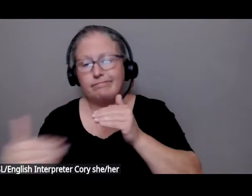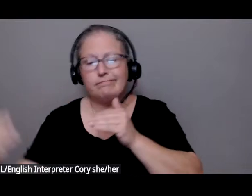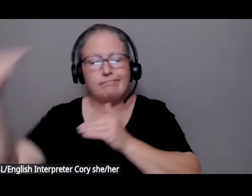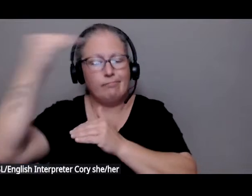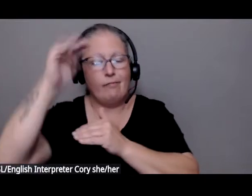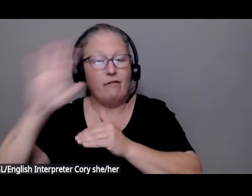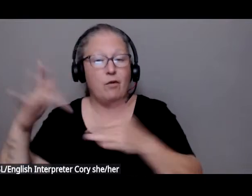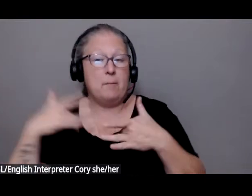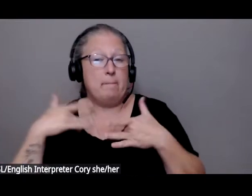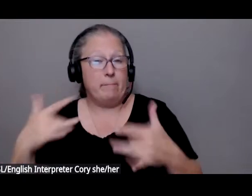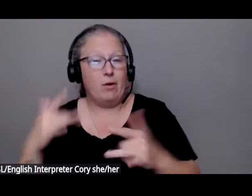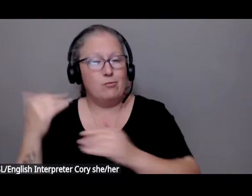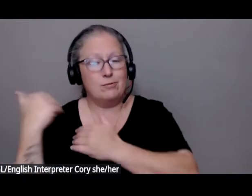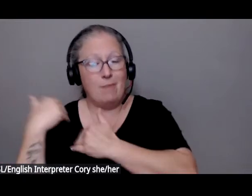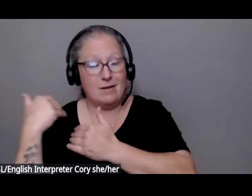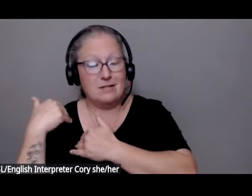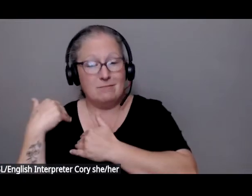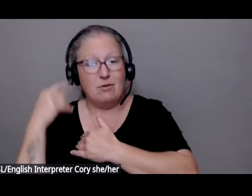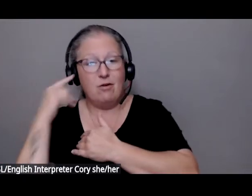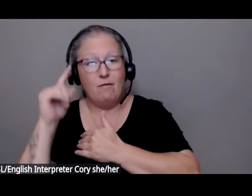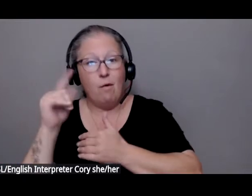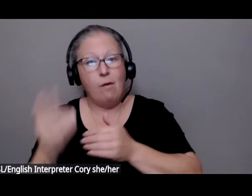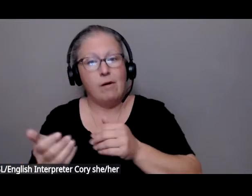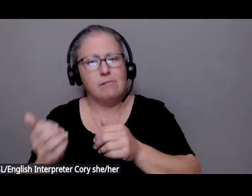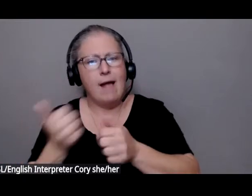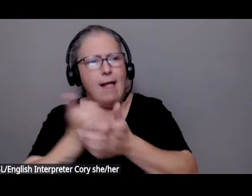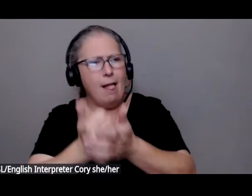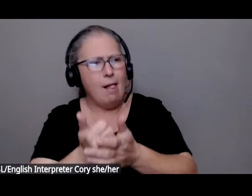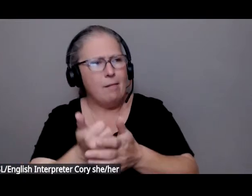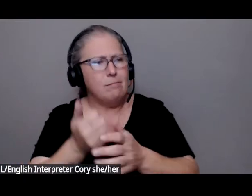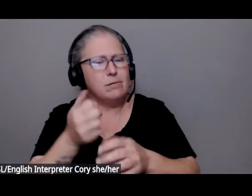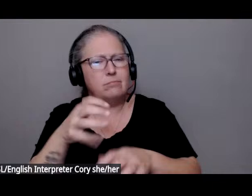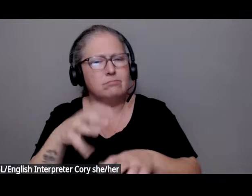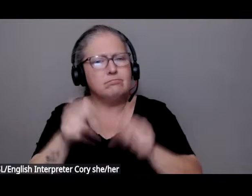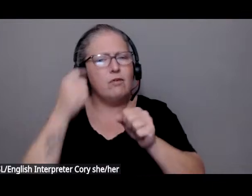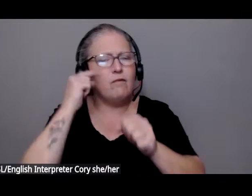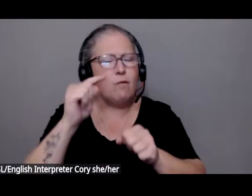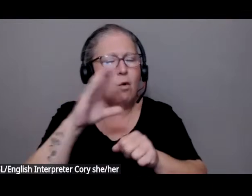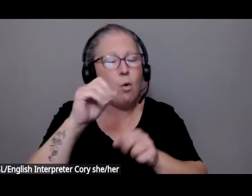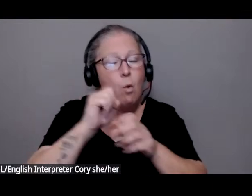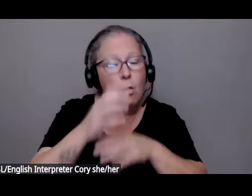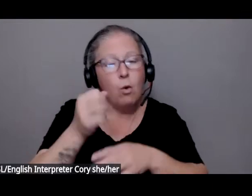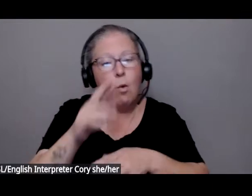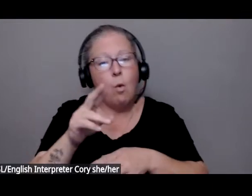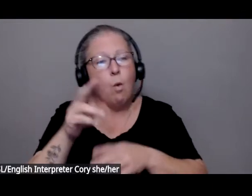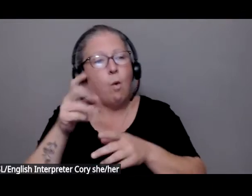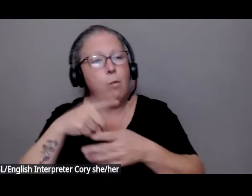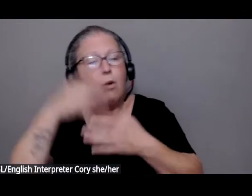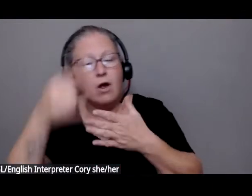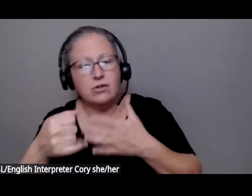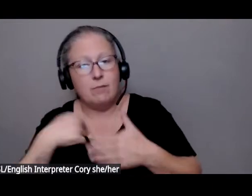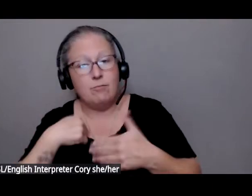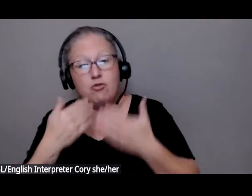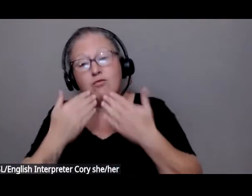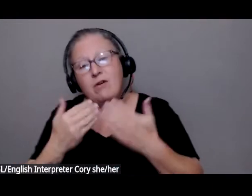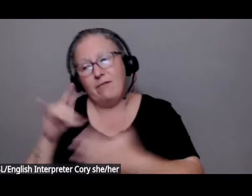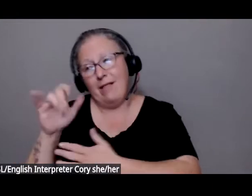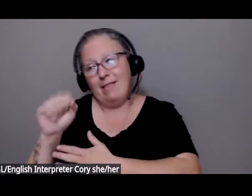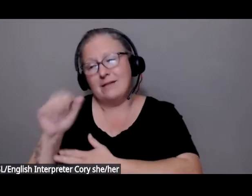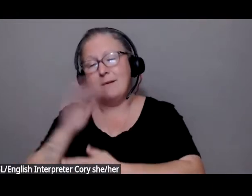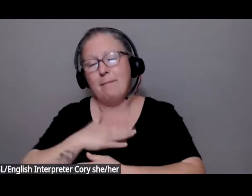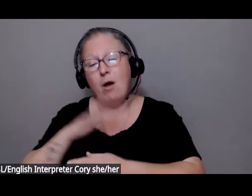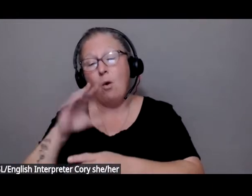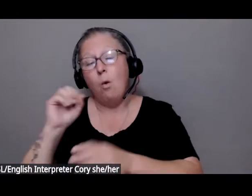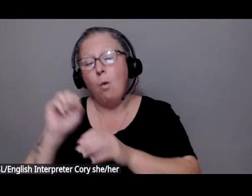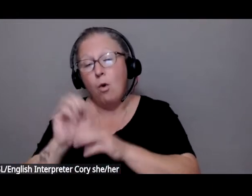usual responsibilities to cover a coworker, head new projects, etc. I'm grateful to have Lisa as a coworker and a